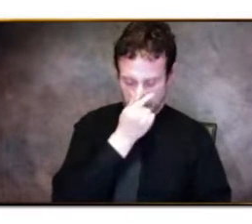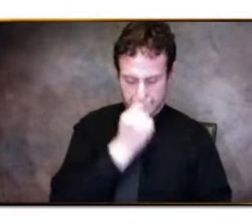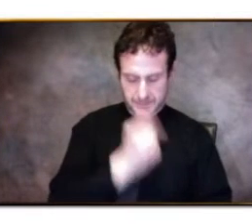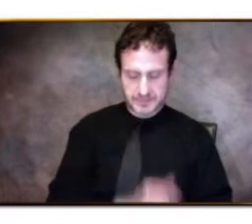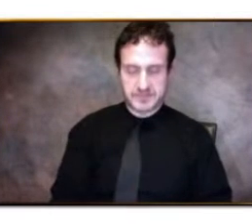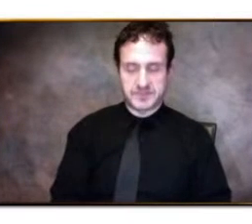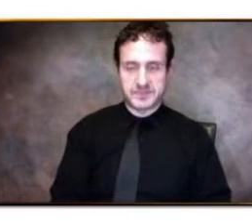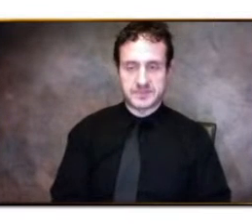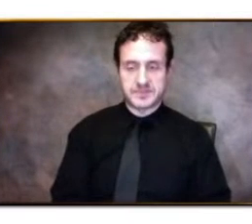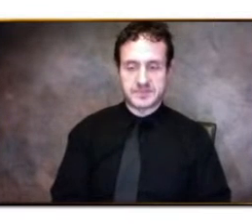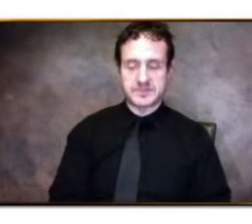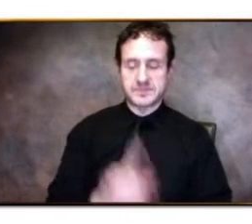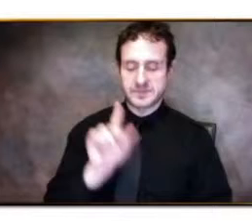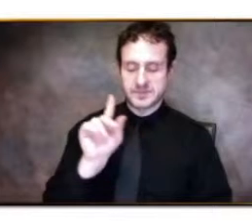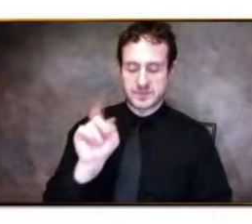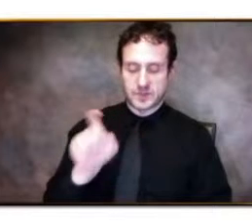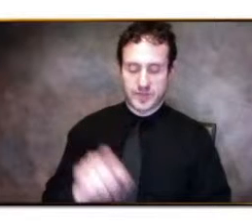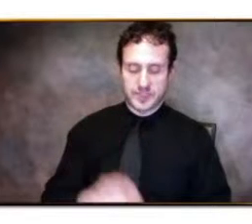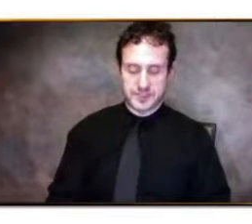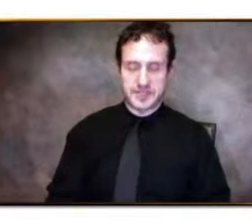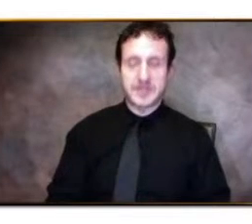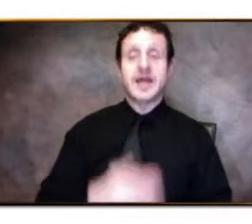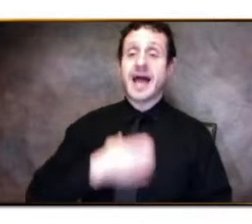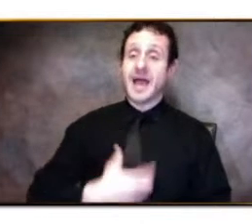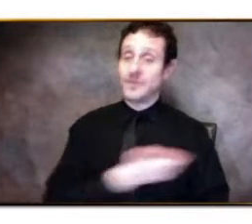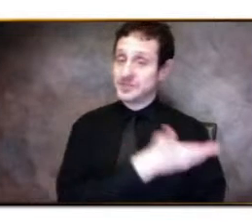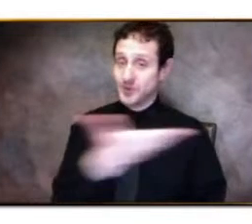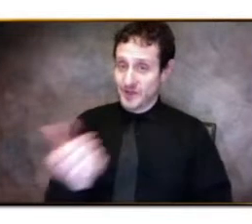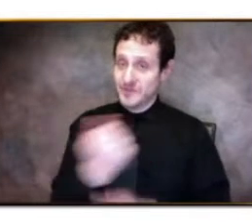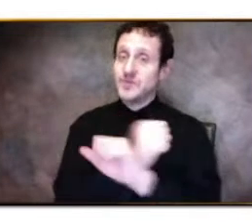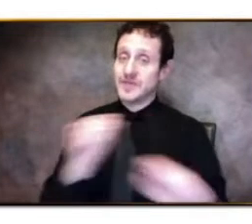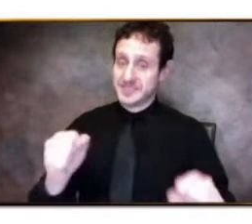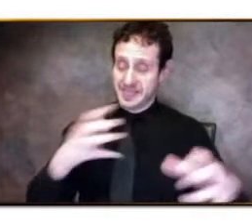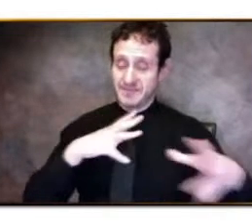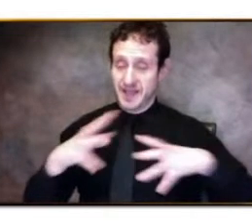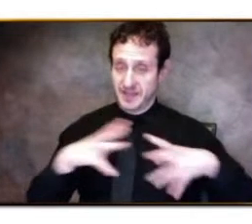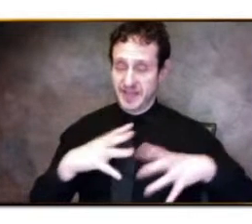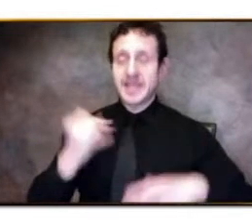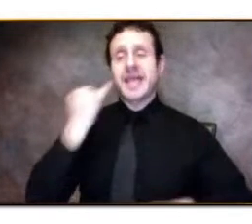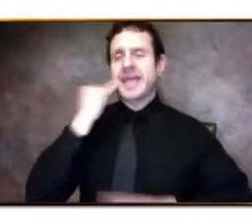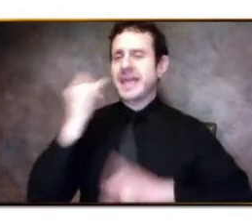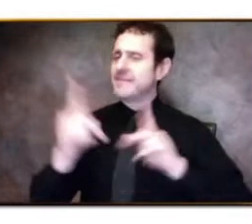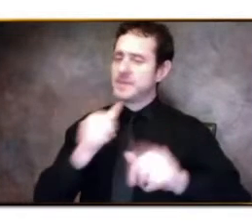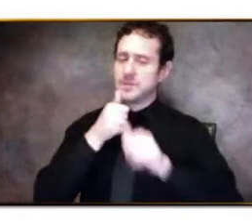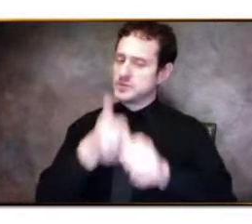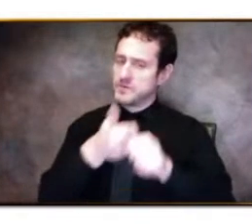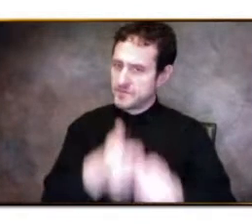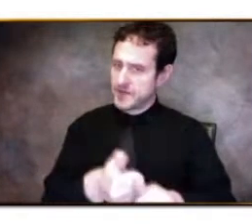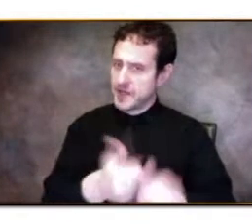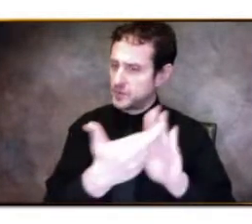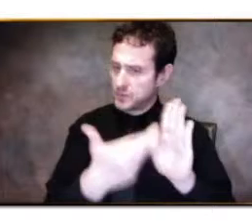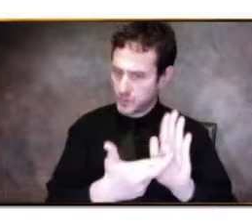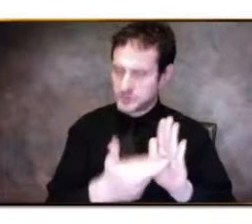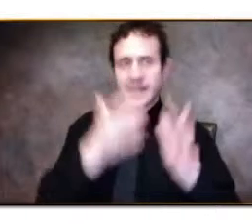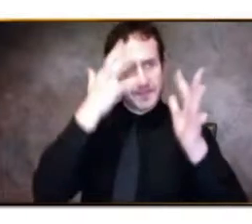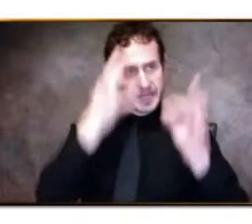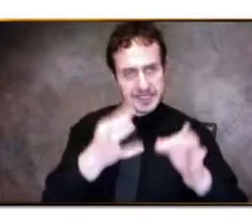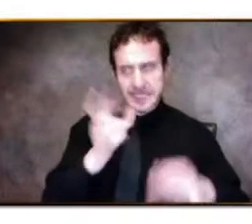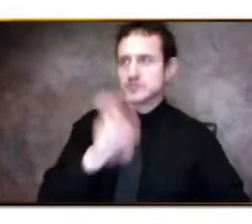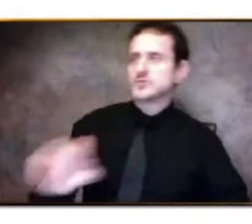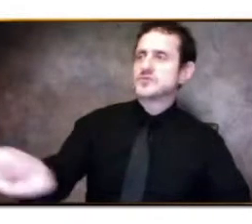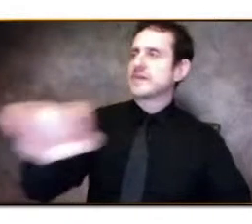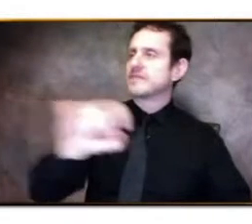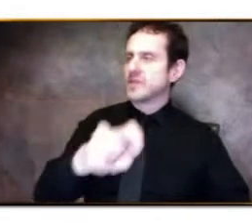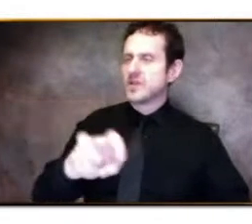Eric at ABC7, wishing you all a safe holiday. If people go against the guidance and travel and mix households, should they plan on getting